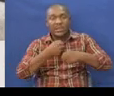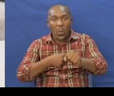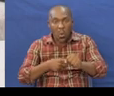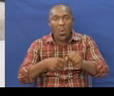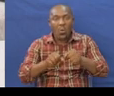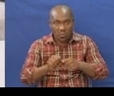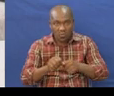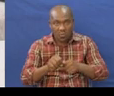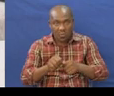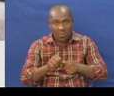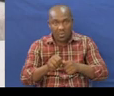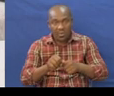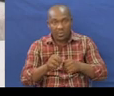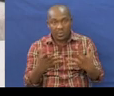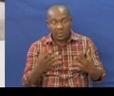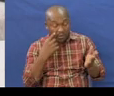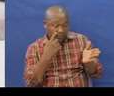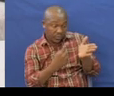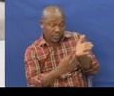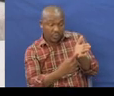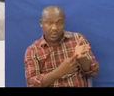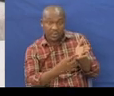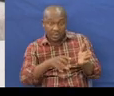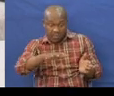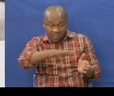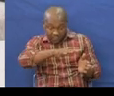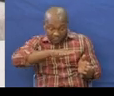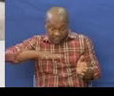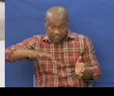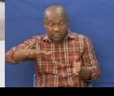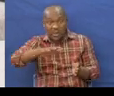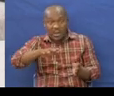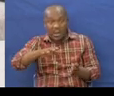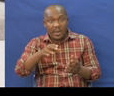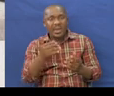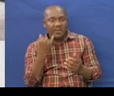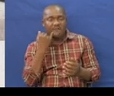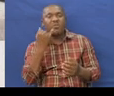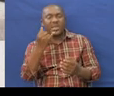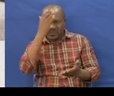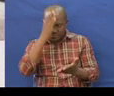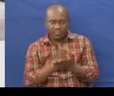observing, reporting, and presenting geographical data from the field. It gives you practical knowledge.